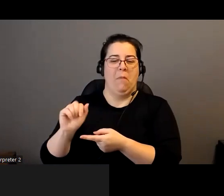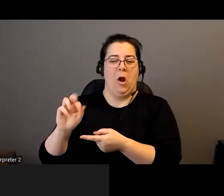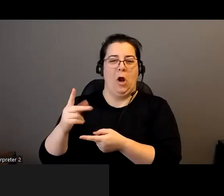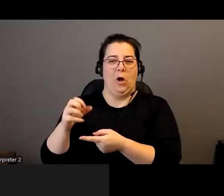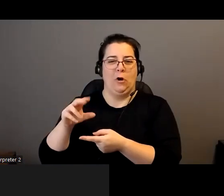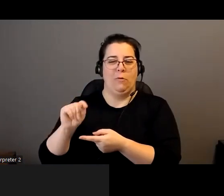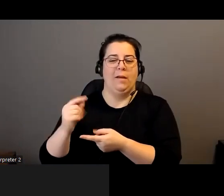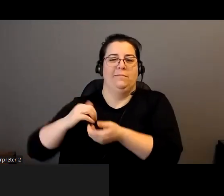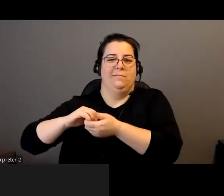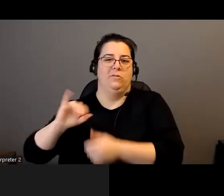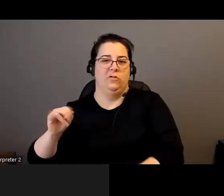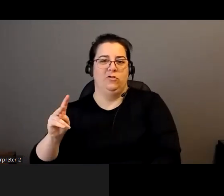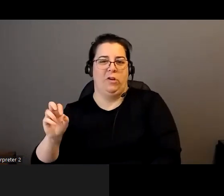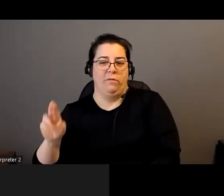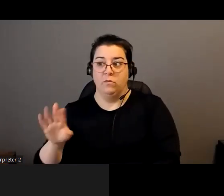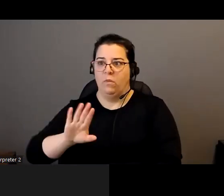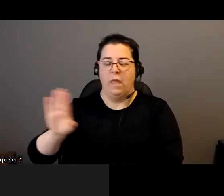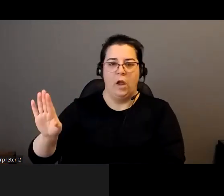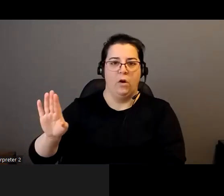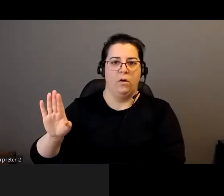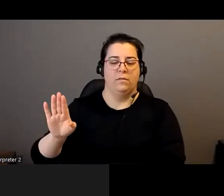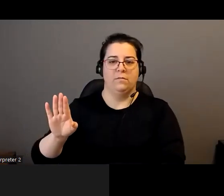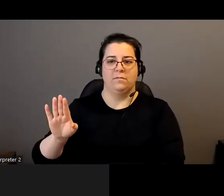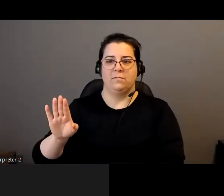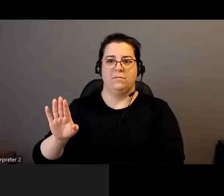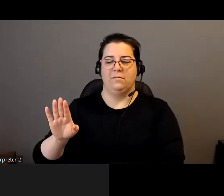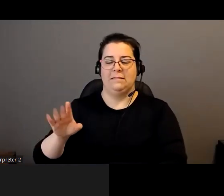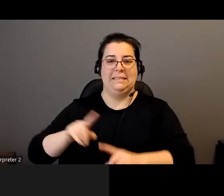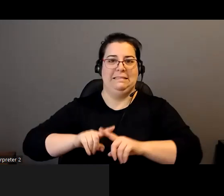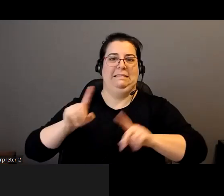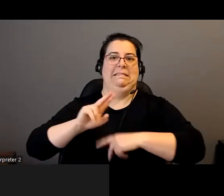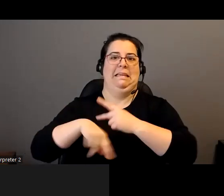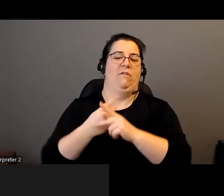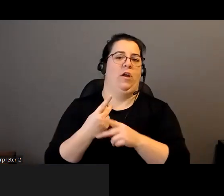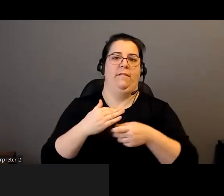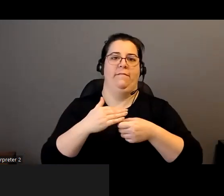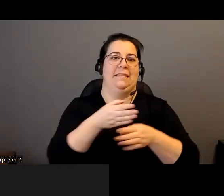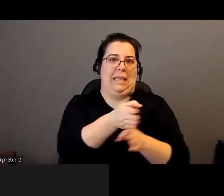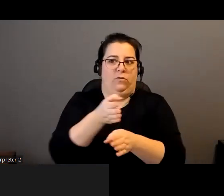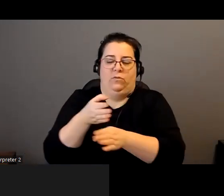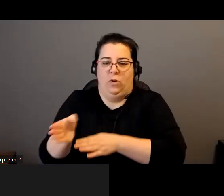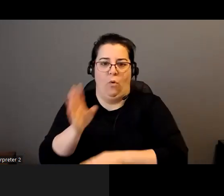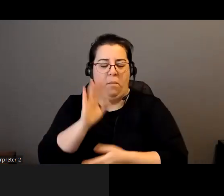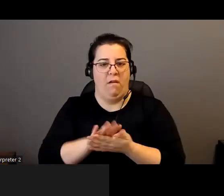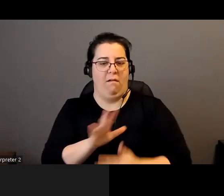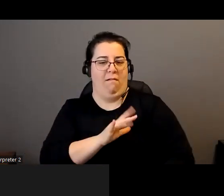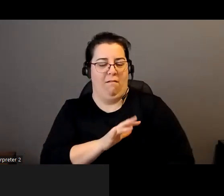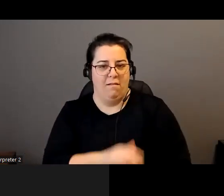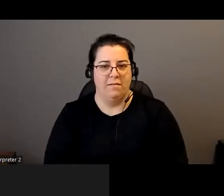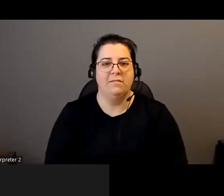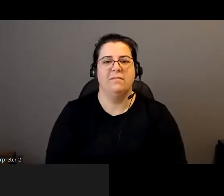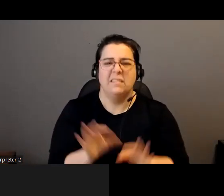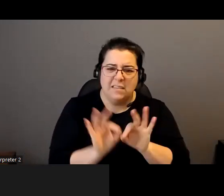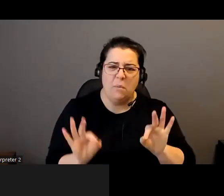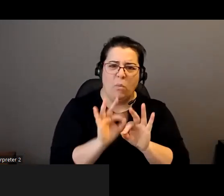diverse sectors and have, just exactly what both Jennifer and Margaret have been saying about, getting understanding what people's